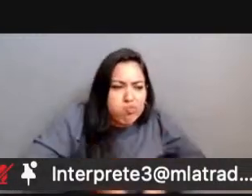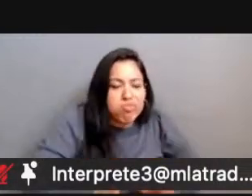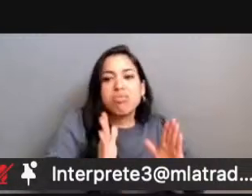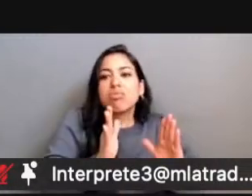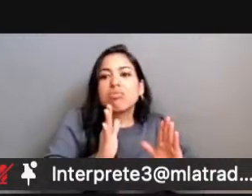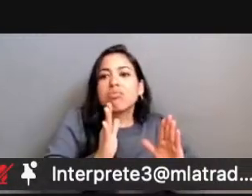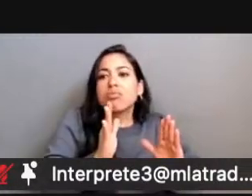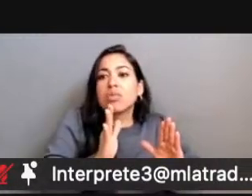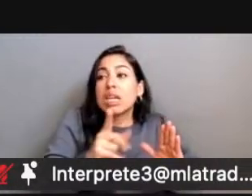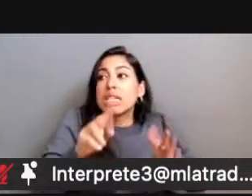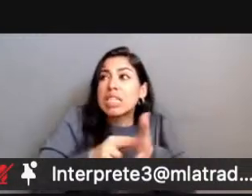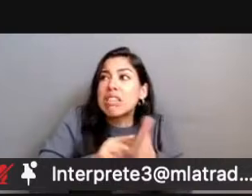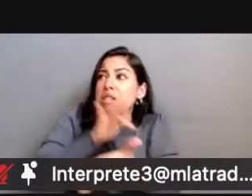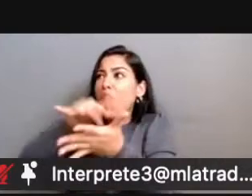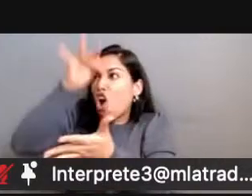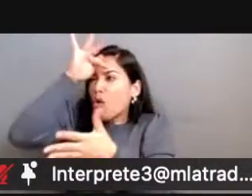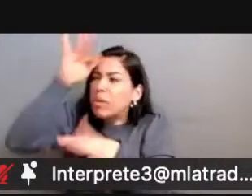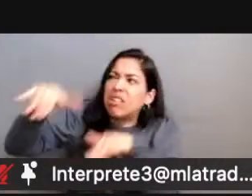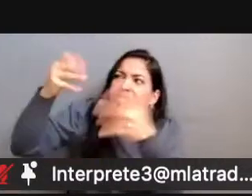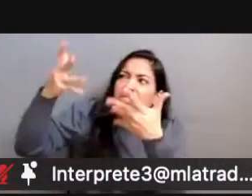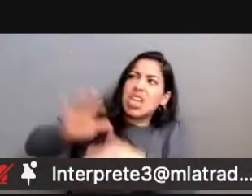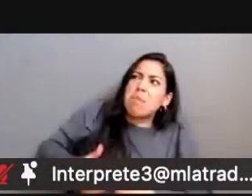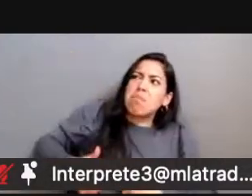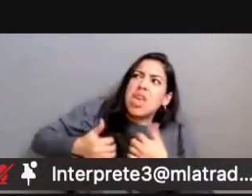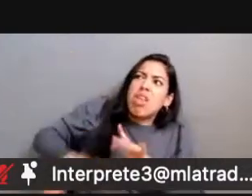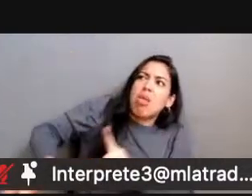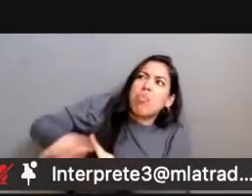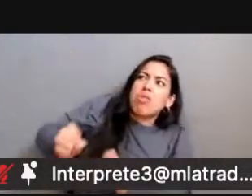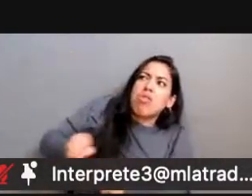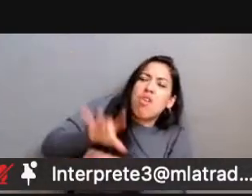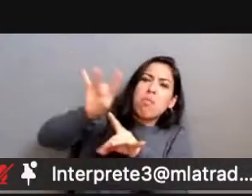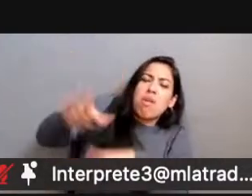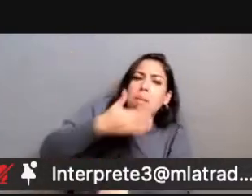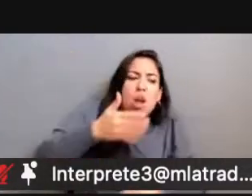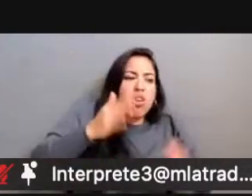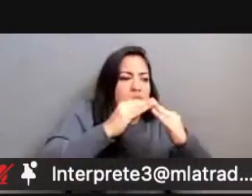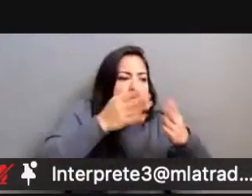simply didn't get the care that they needed on time.